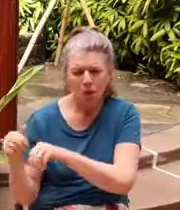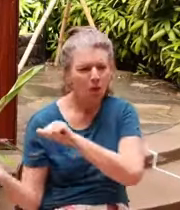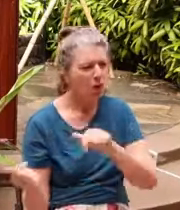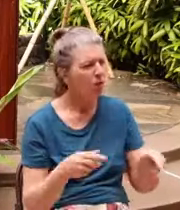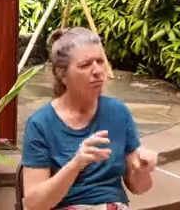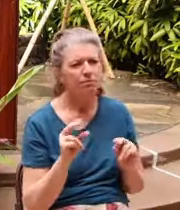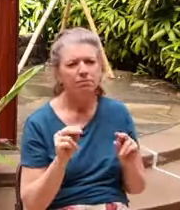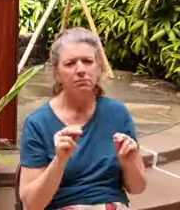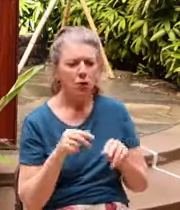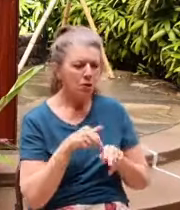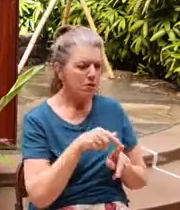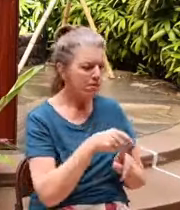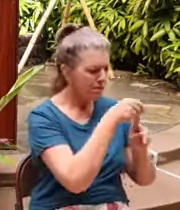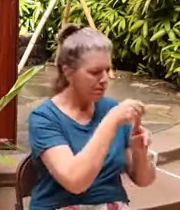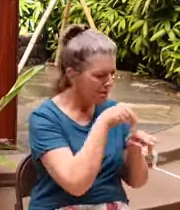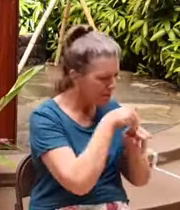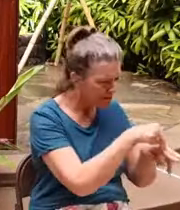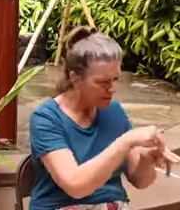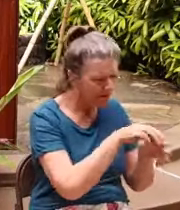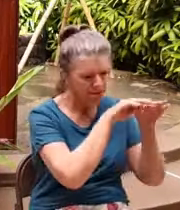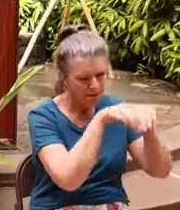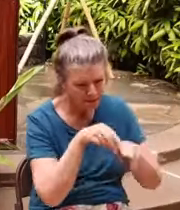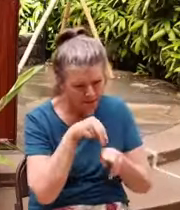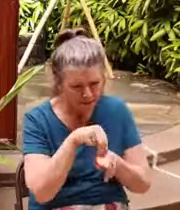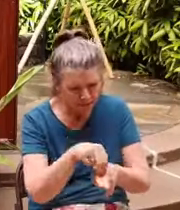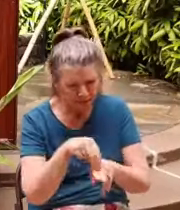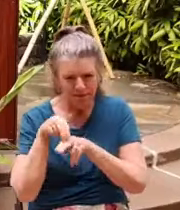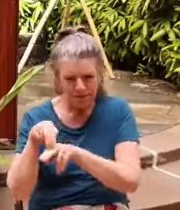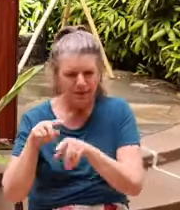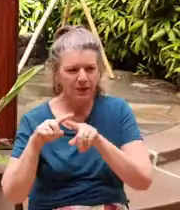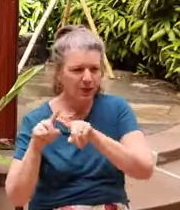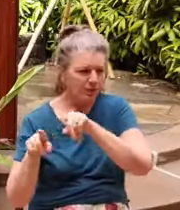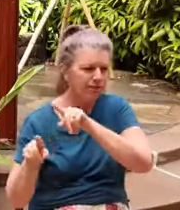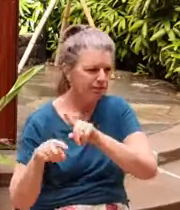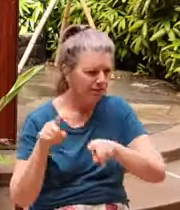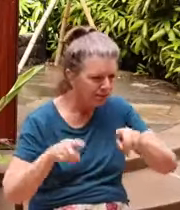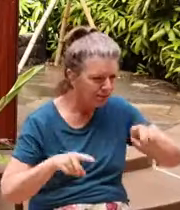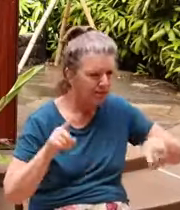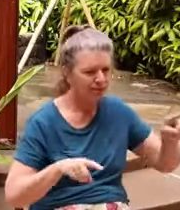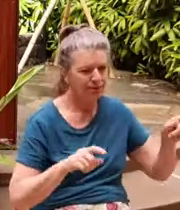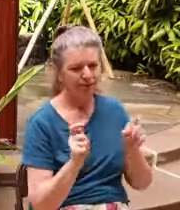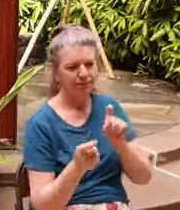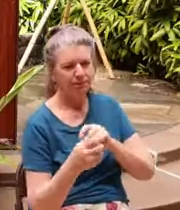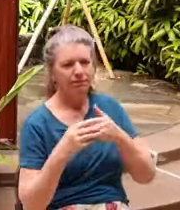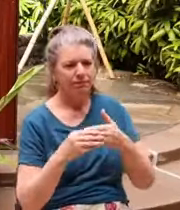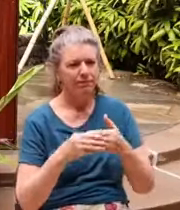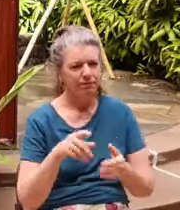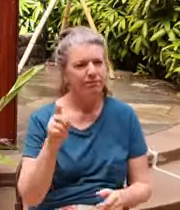uniquely crafted for specific conditions, but also designed to adapt and be flexible.